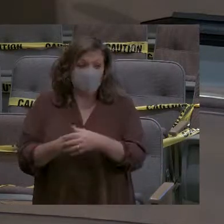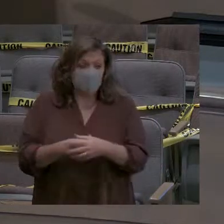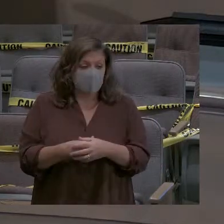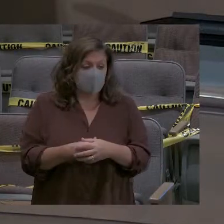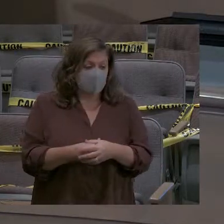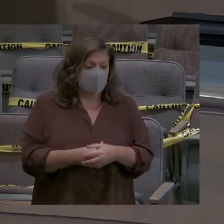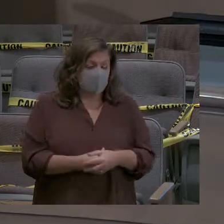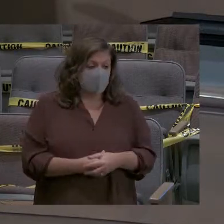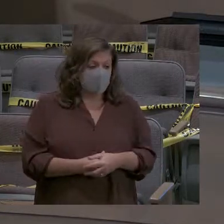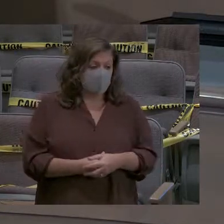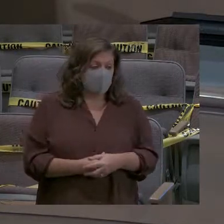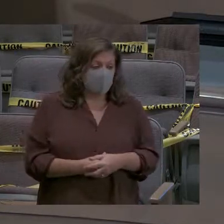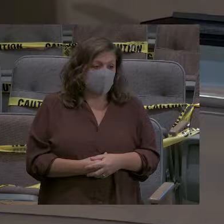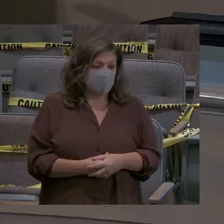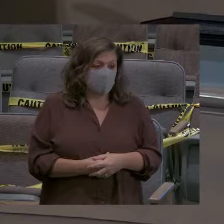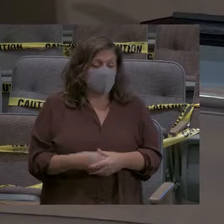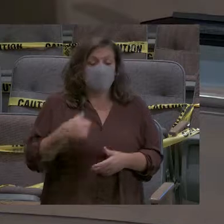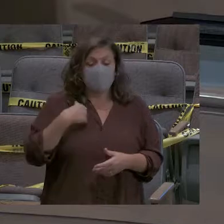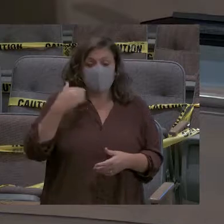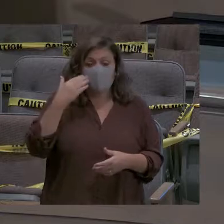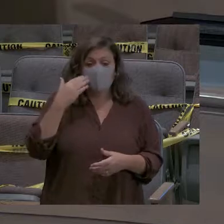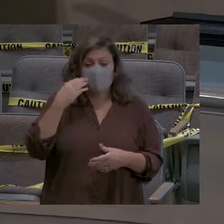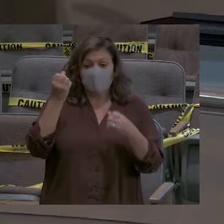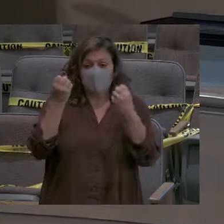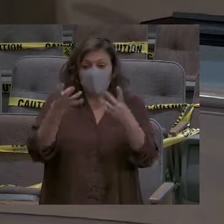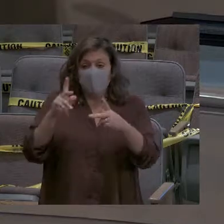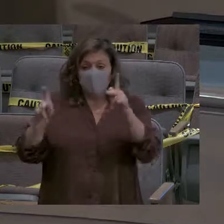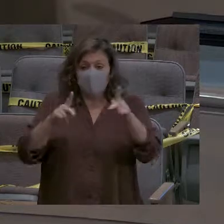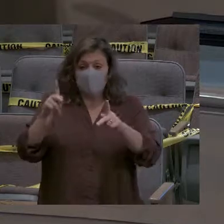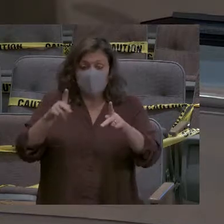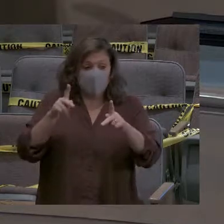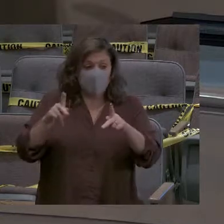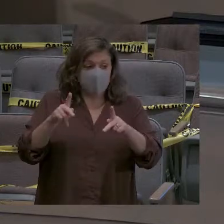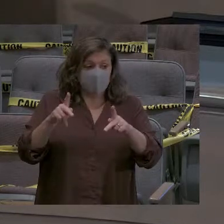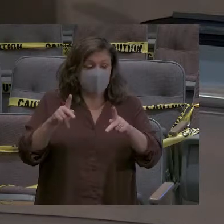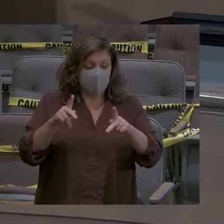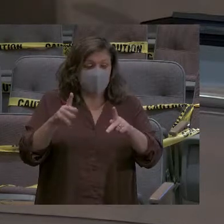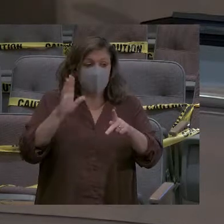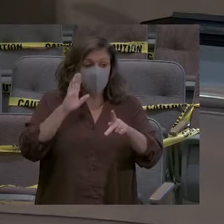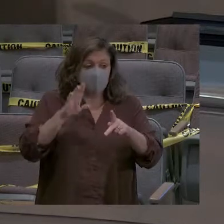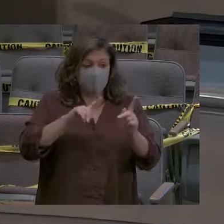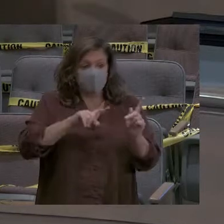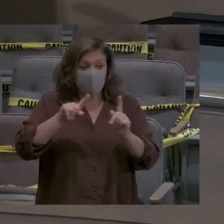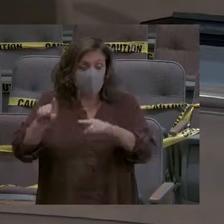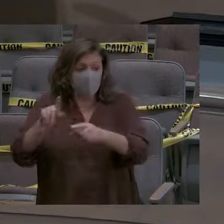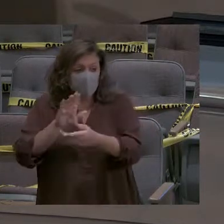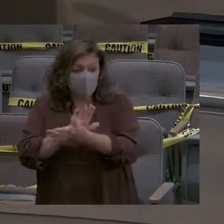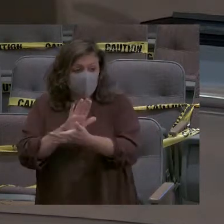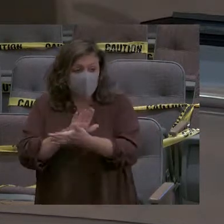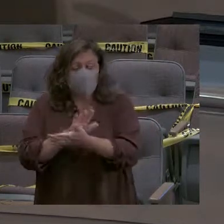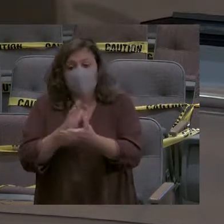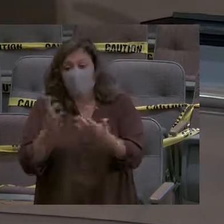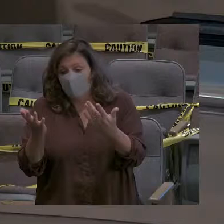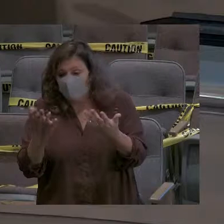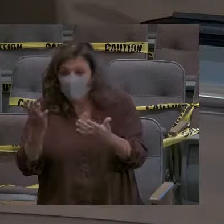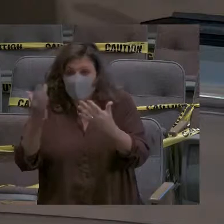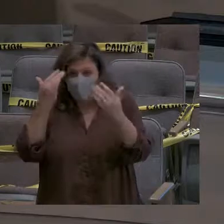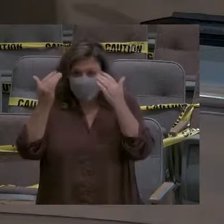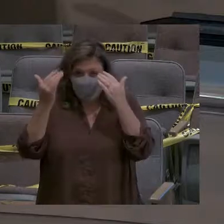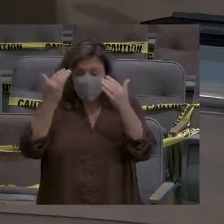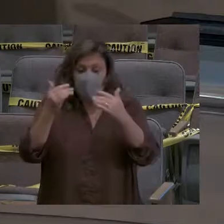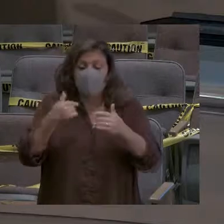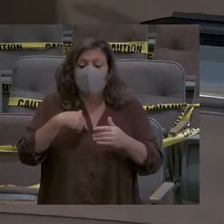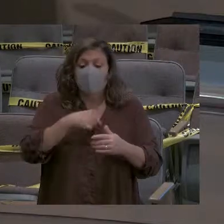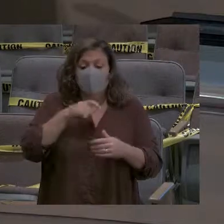and that will be transferring to the schools, things of that nature. So we certainly got to make sure that